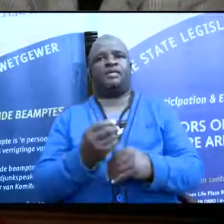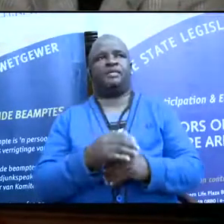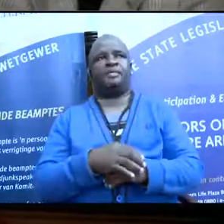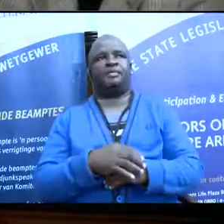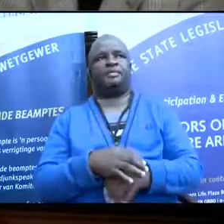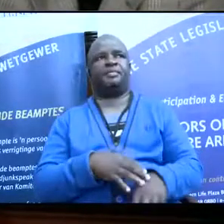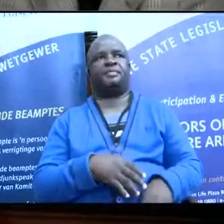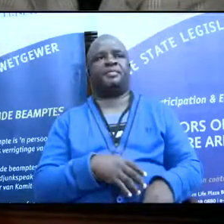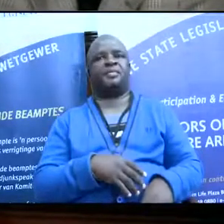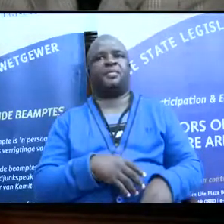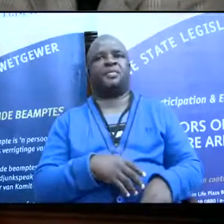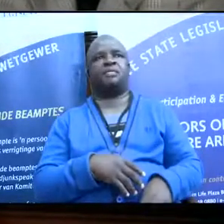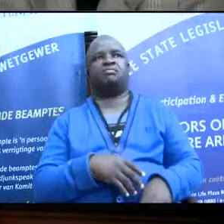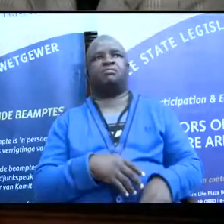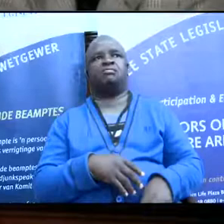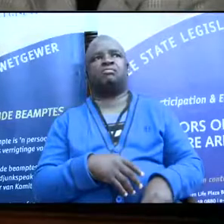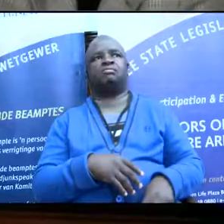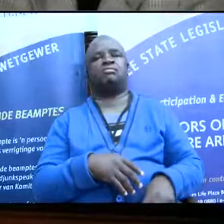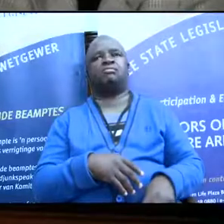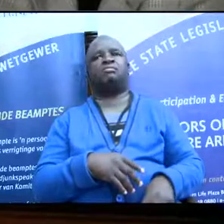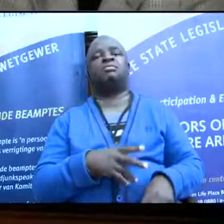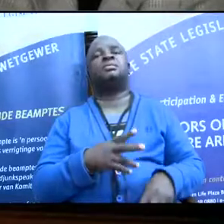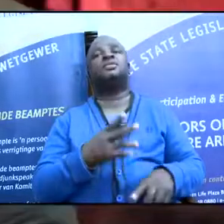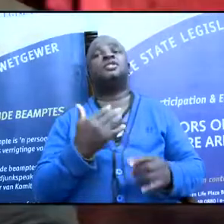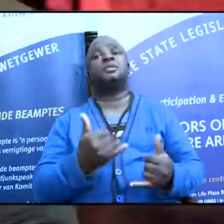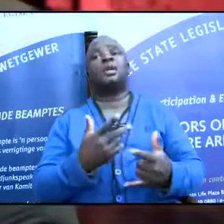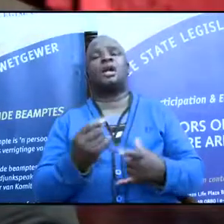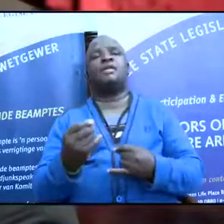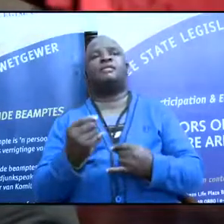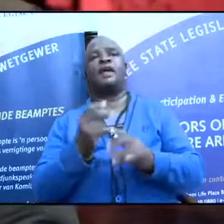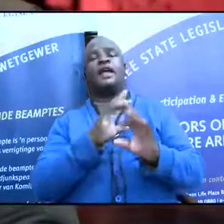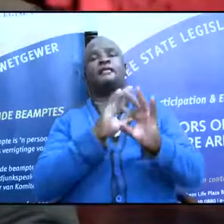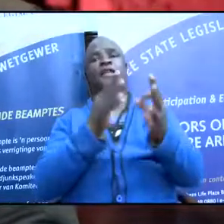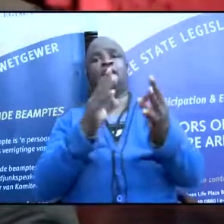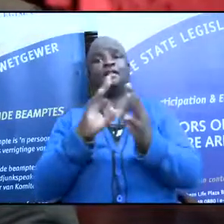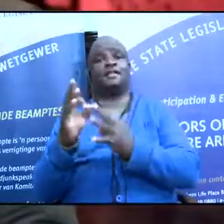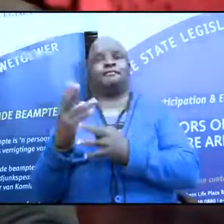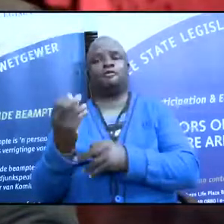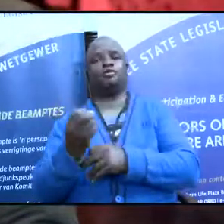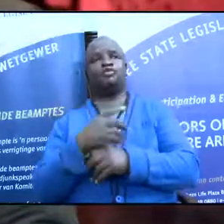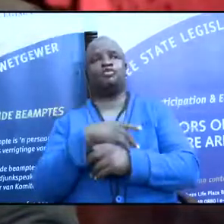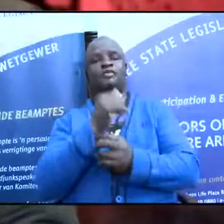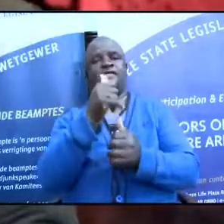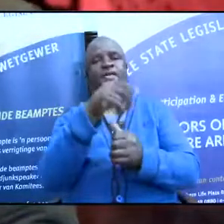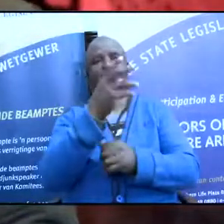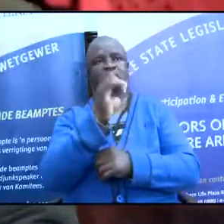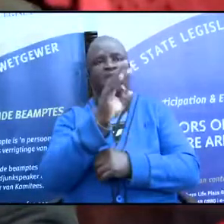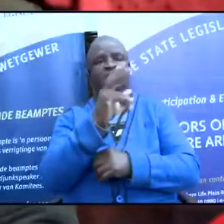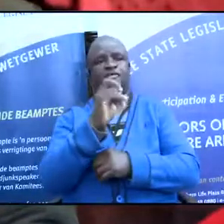amongst us we are having two federations which is safety